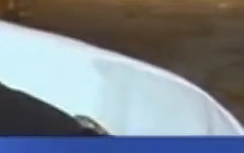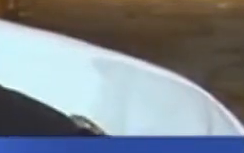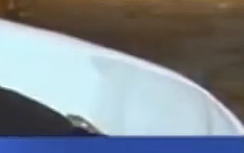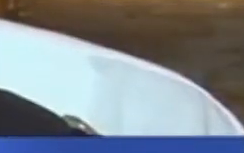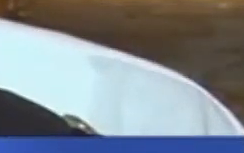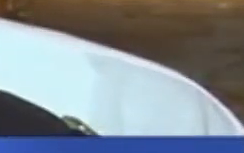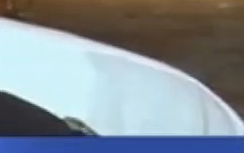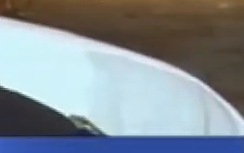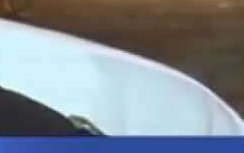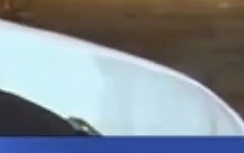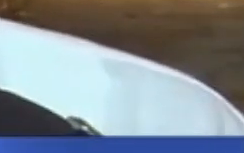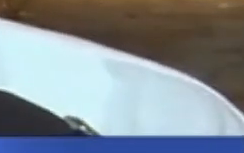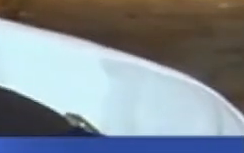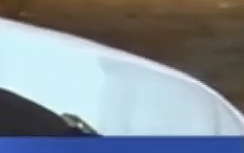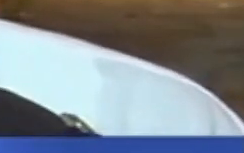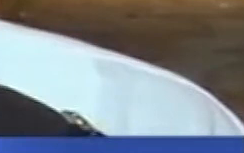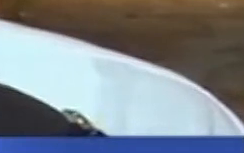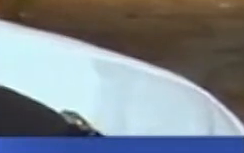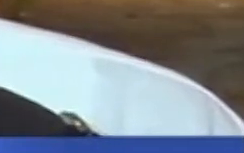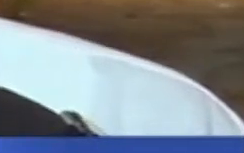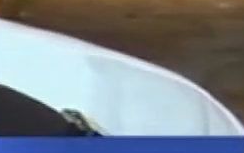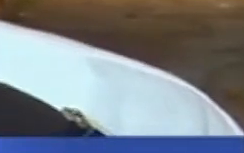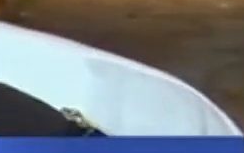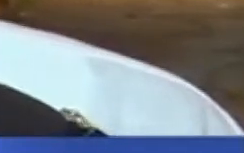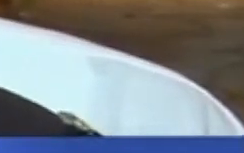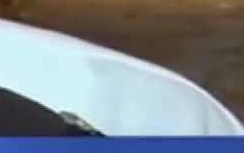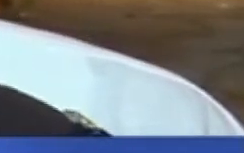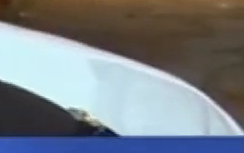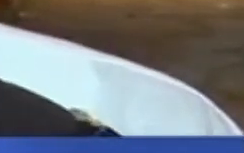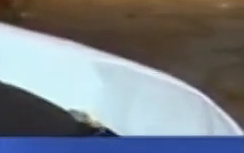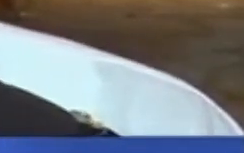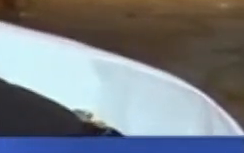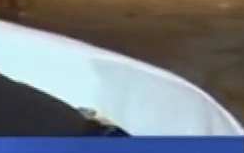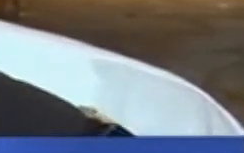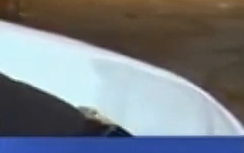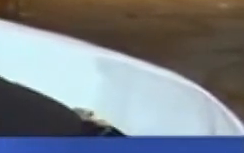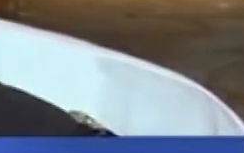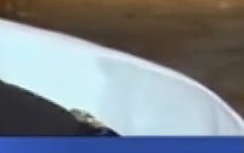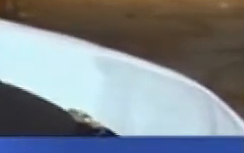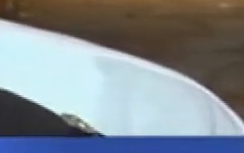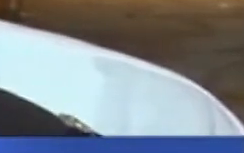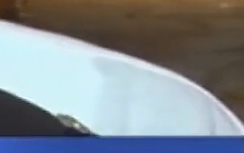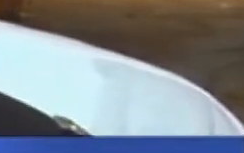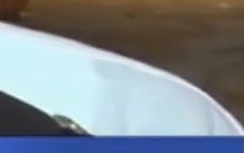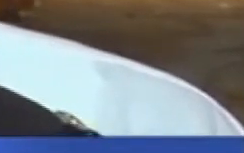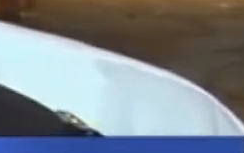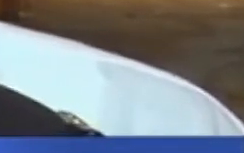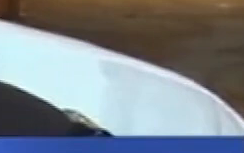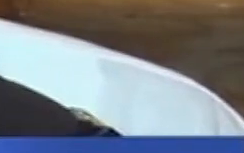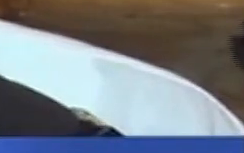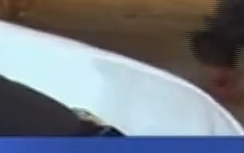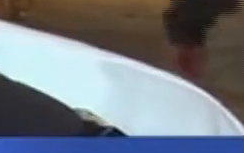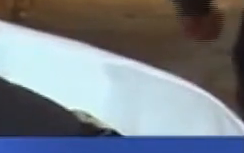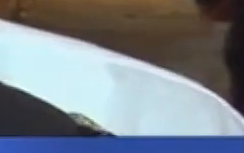and peace, so that we are able to realize prosperity in this country, and especially because of the